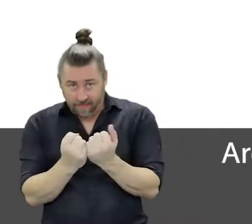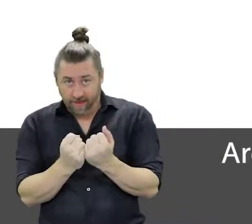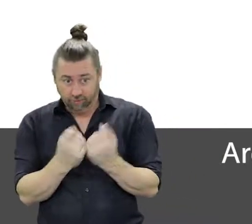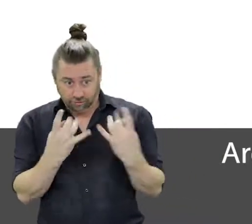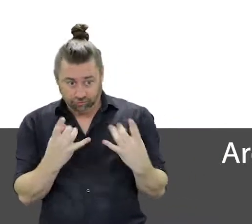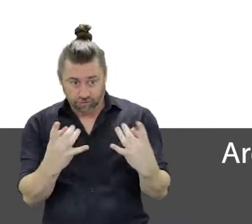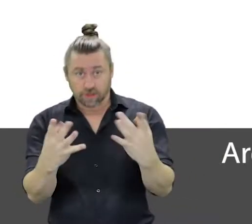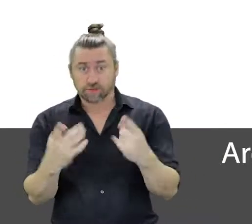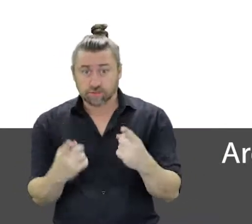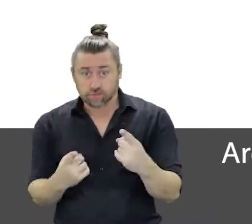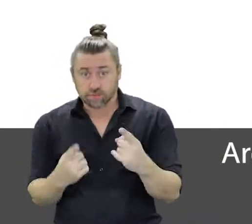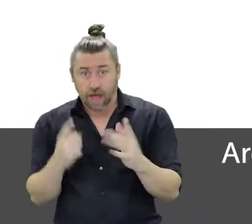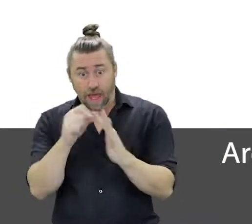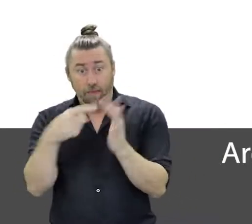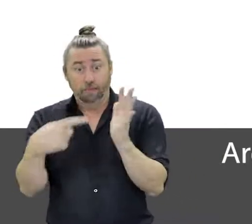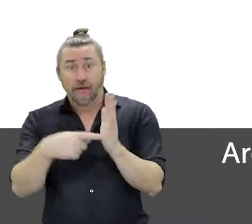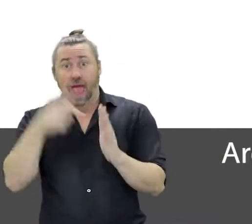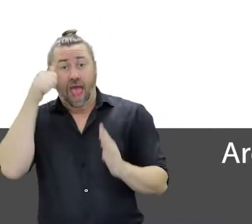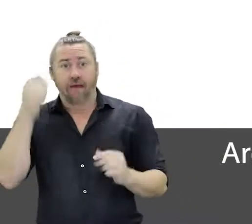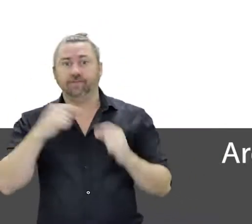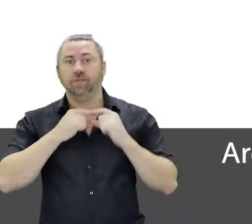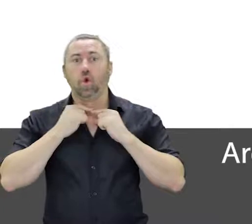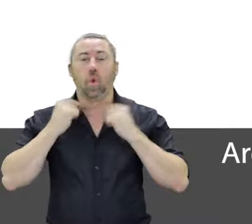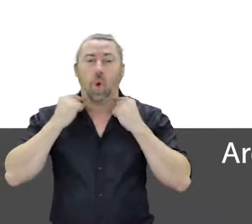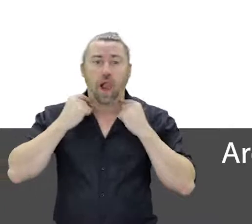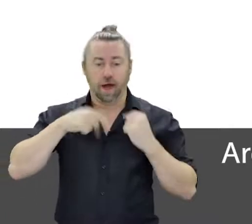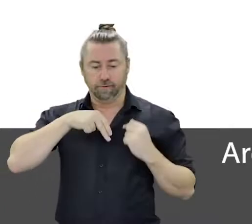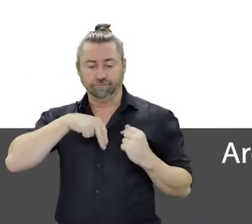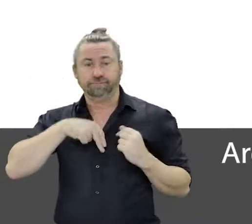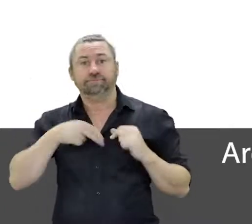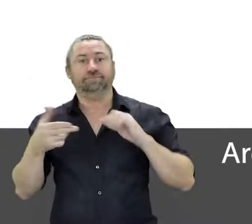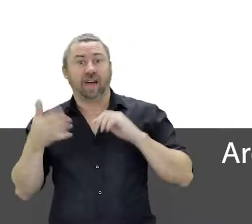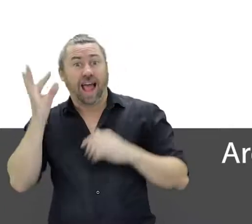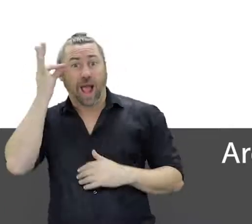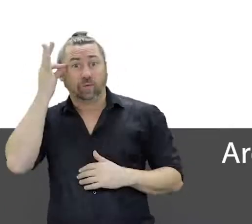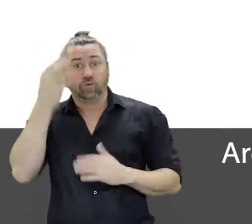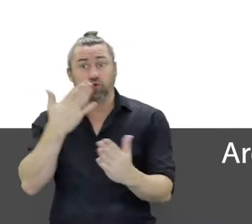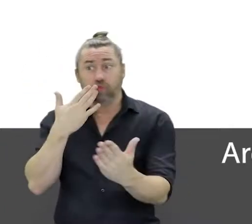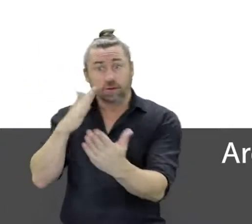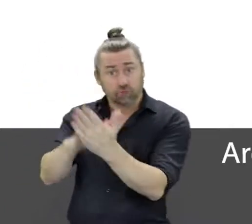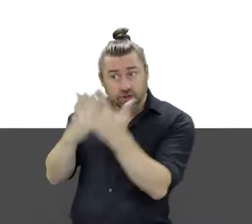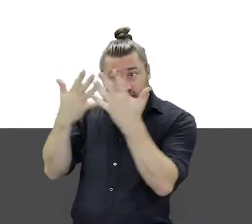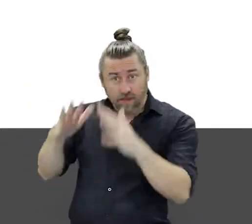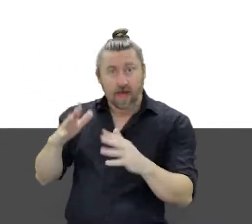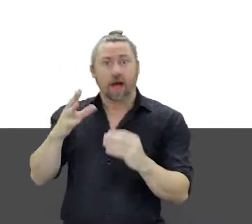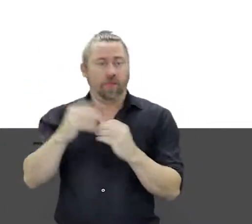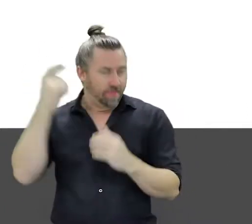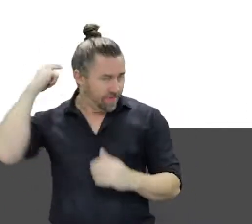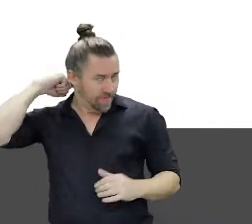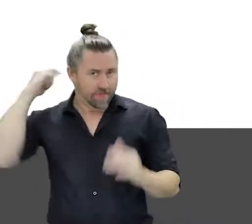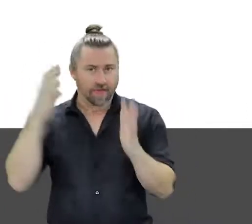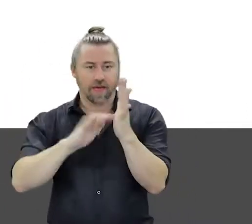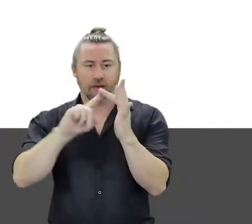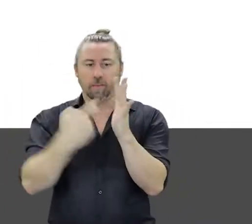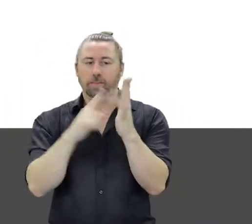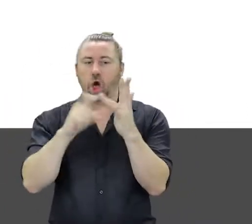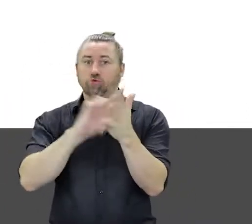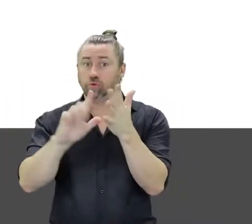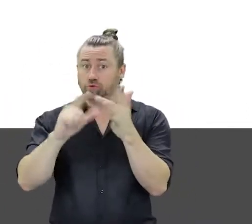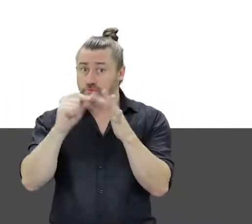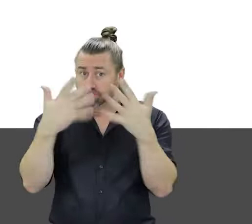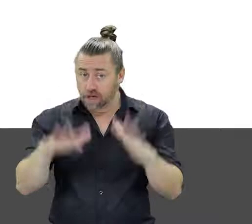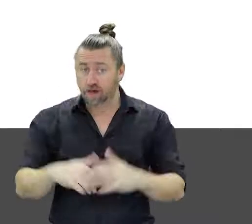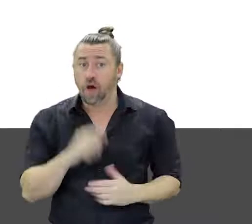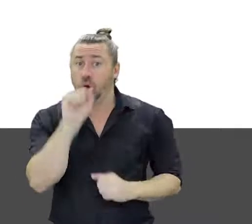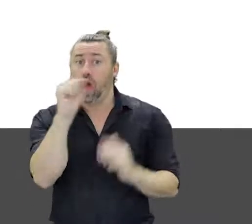pets identified with a collar and council registration tag, as well as a microchip? Are your contact details current